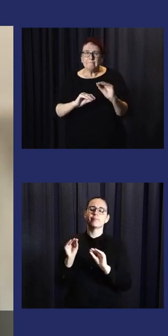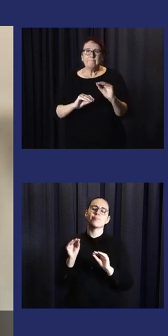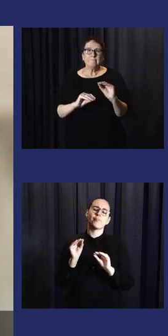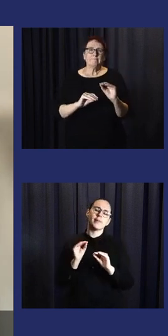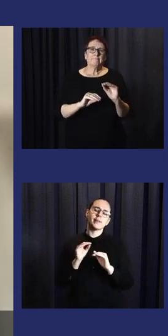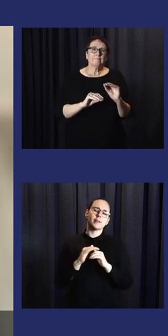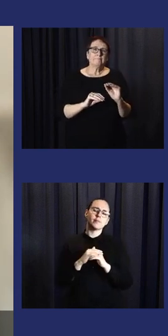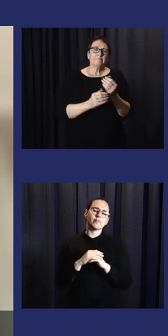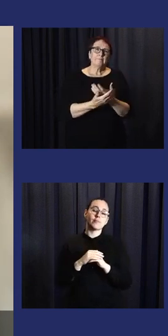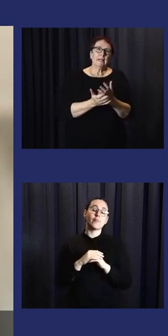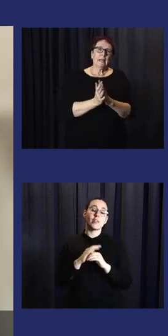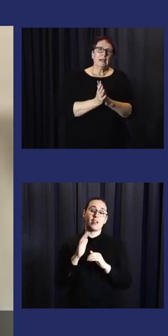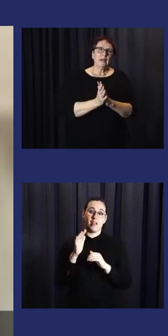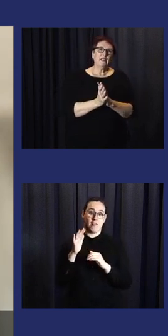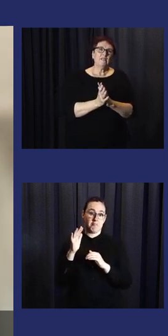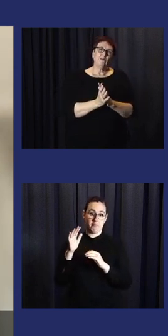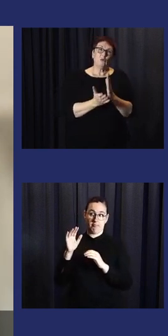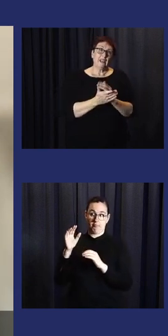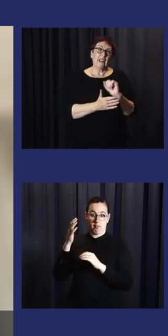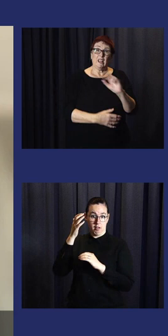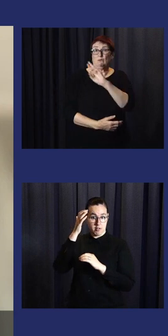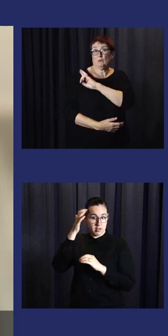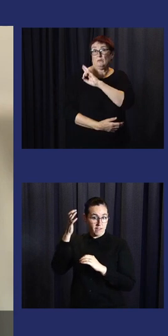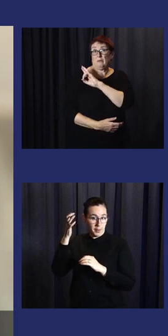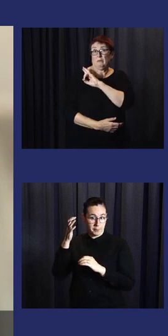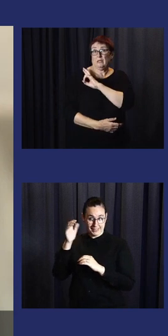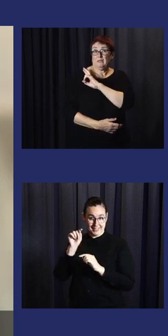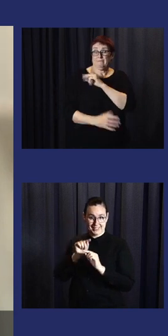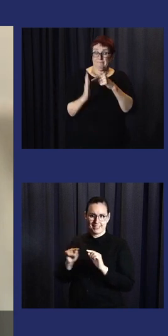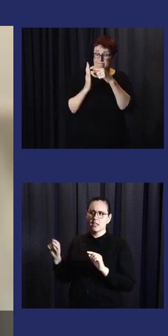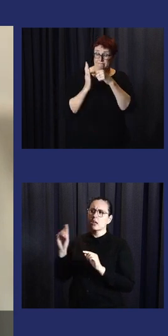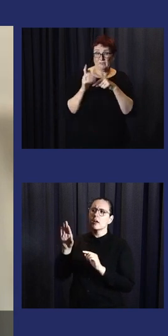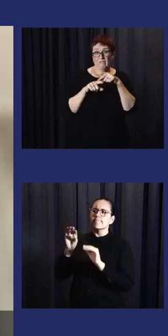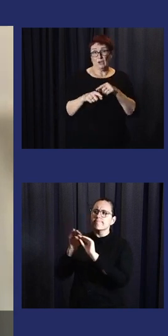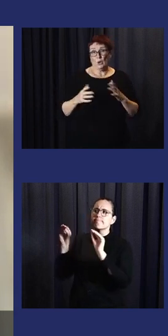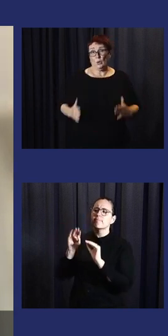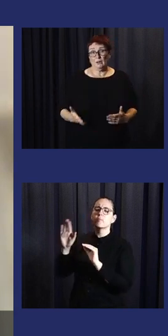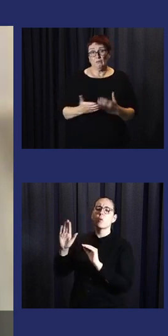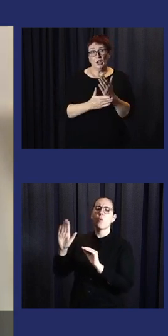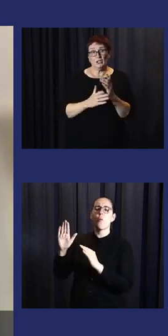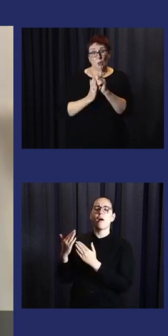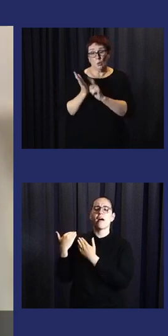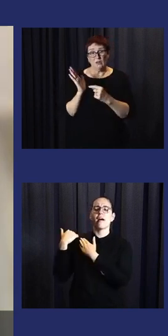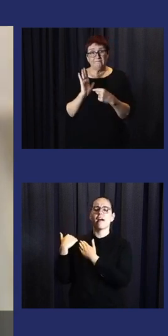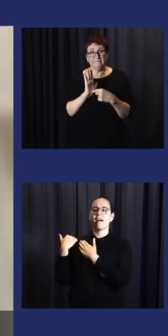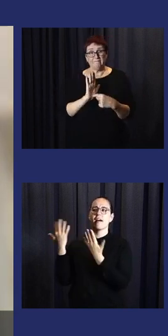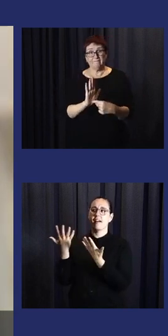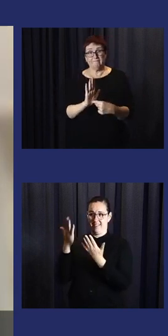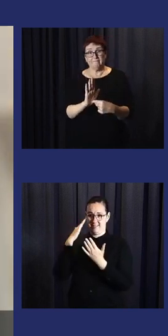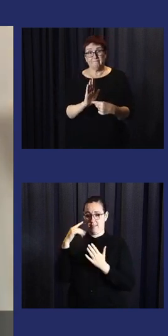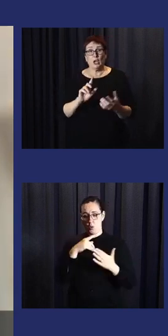some ways about their obligations under human rights law. The Convention